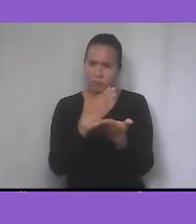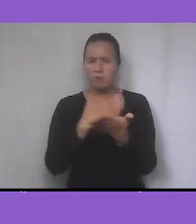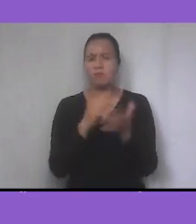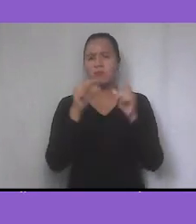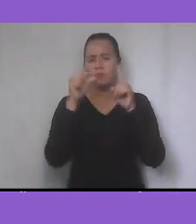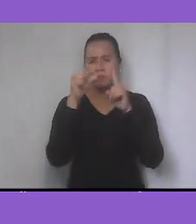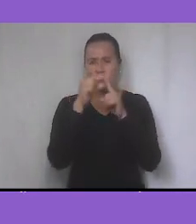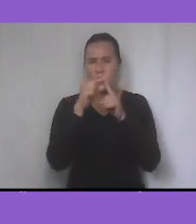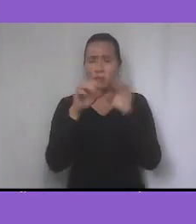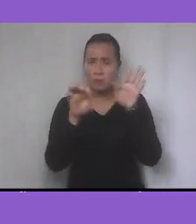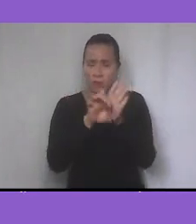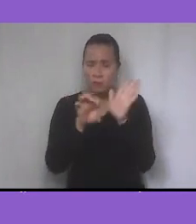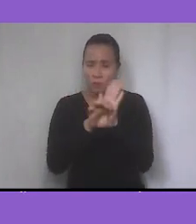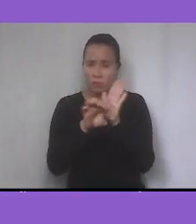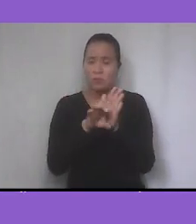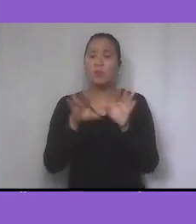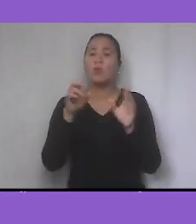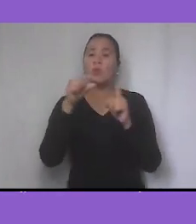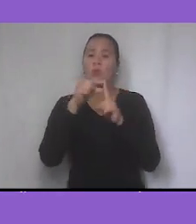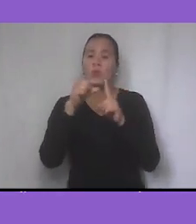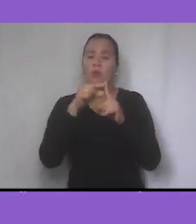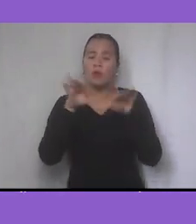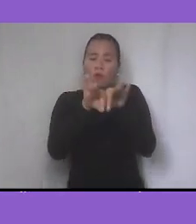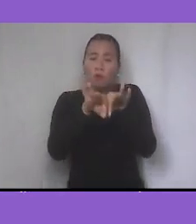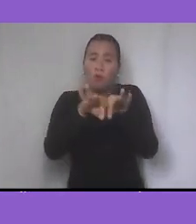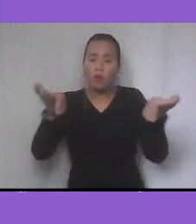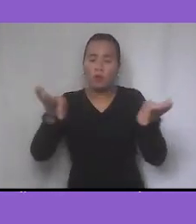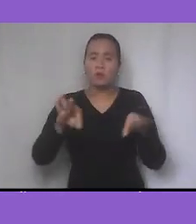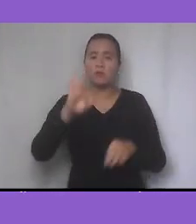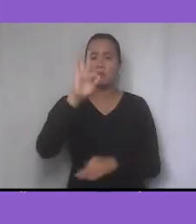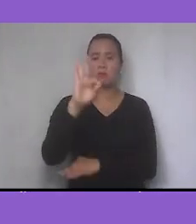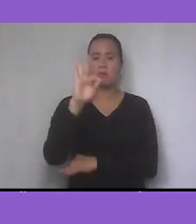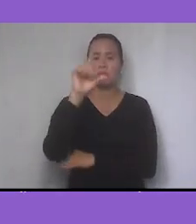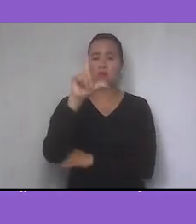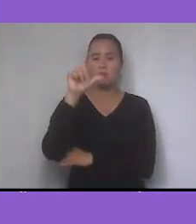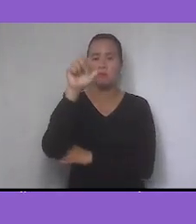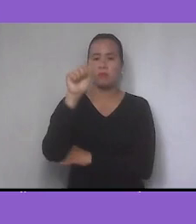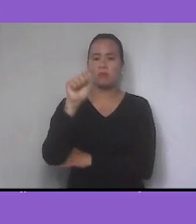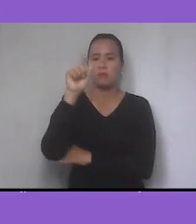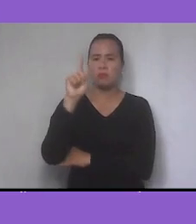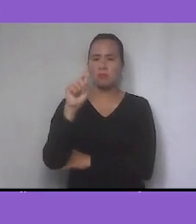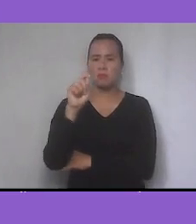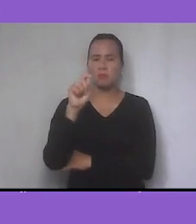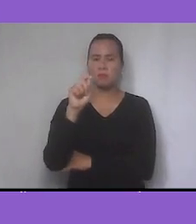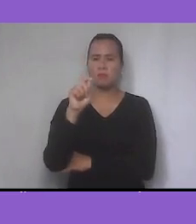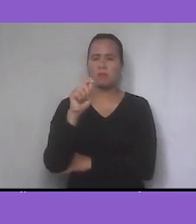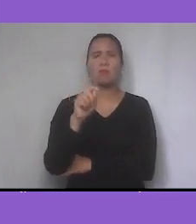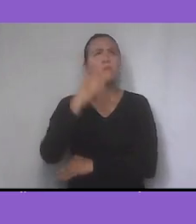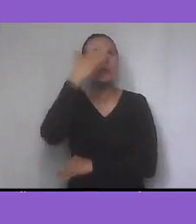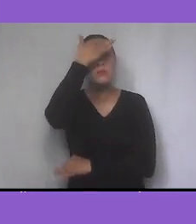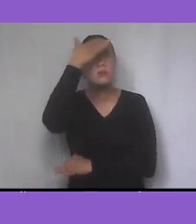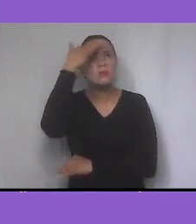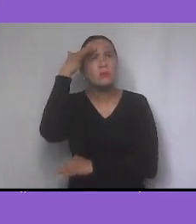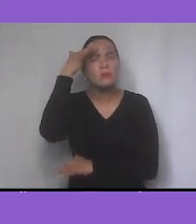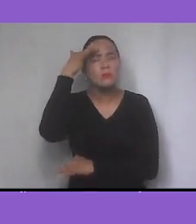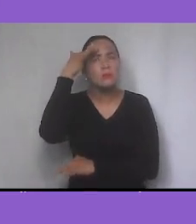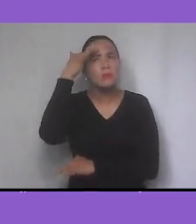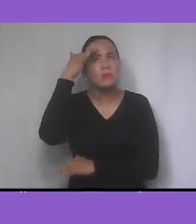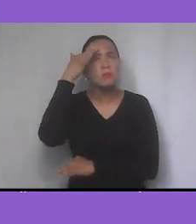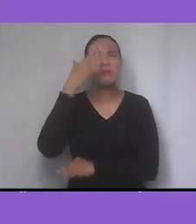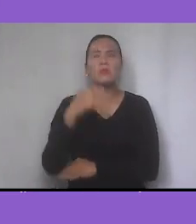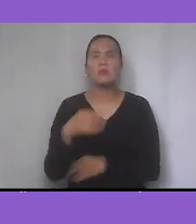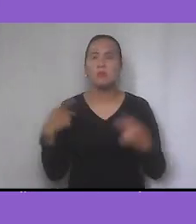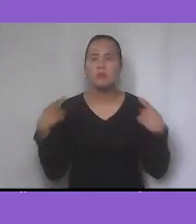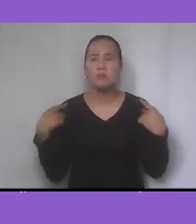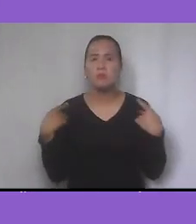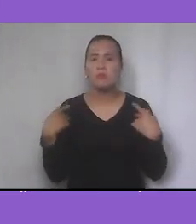flat. Kadalasan, ang mga batang nahihirapan mag-bye-bye, nakakalimutan nila na meron palang vowel sound.